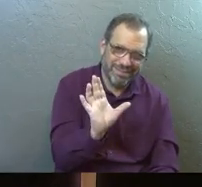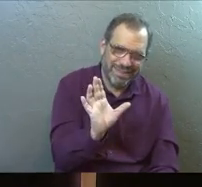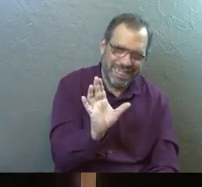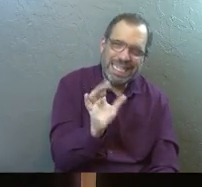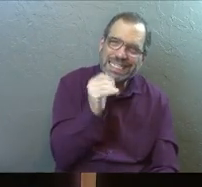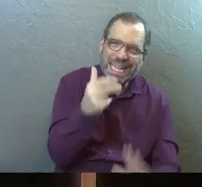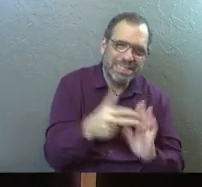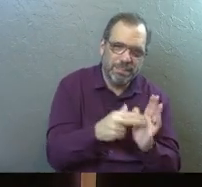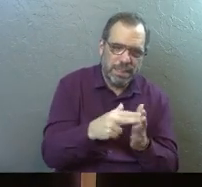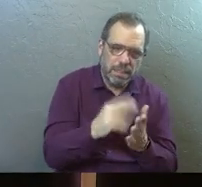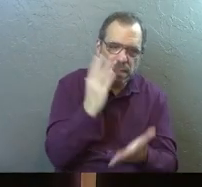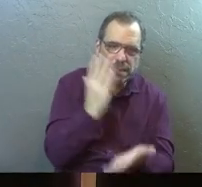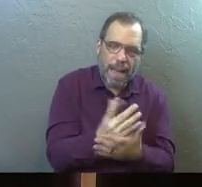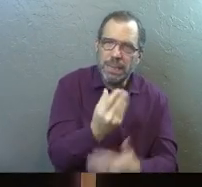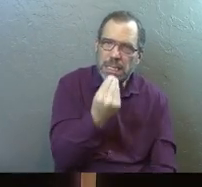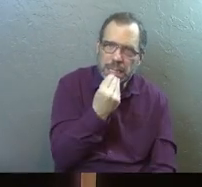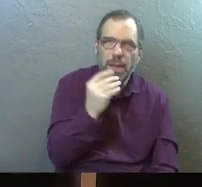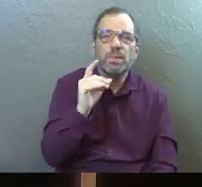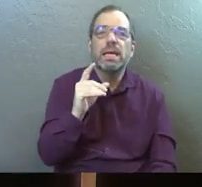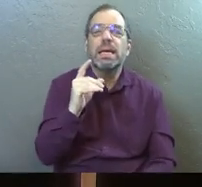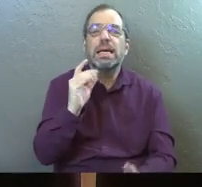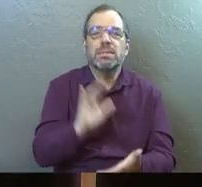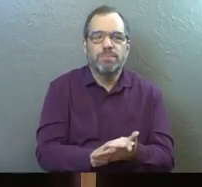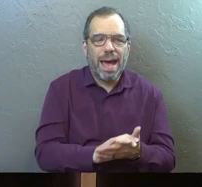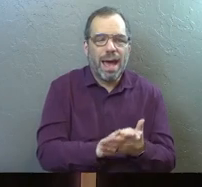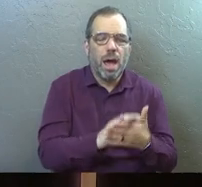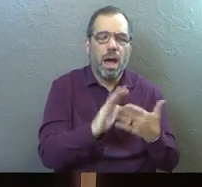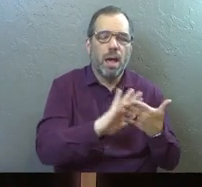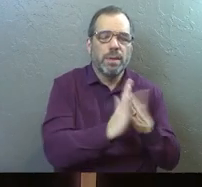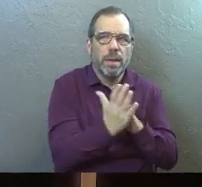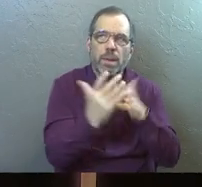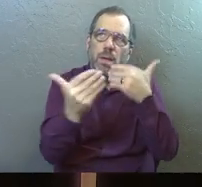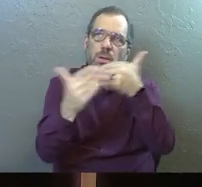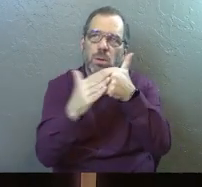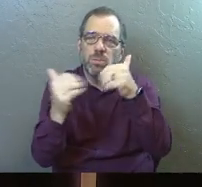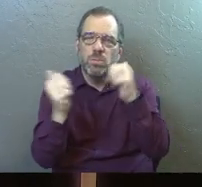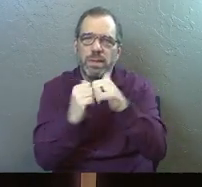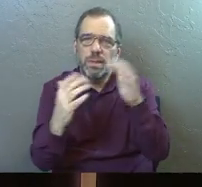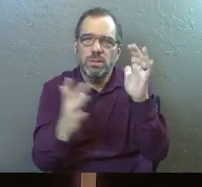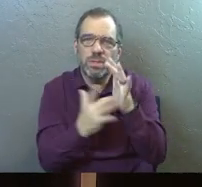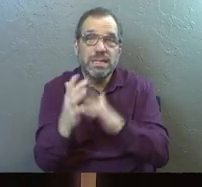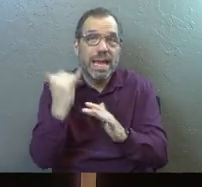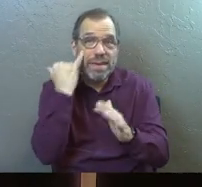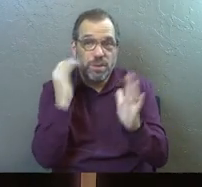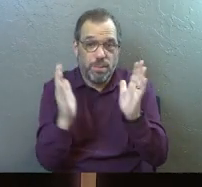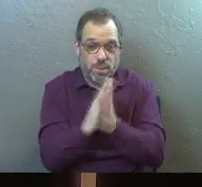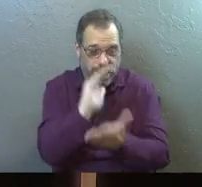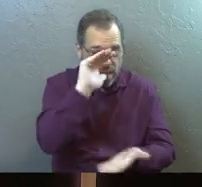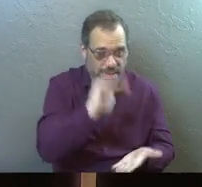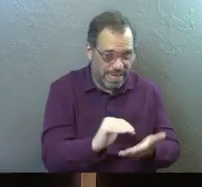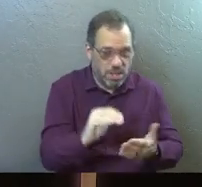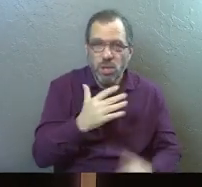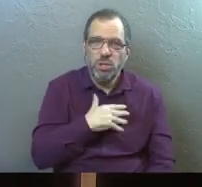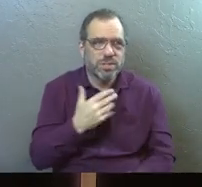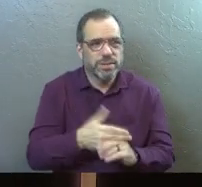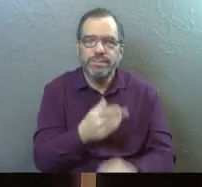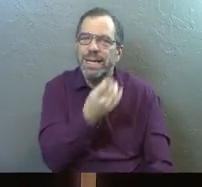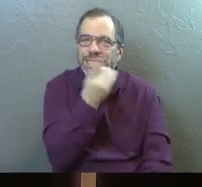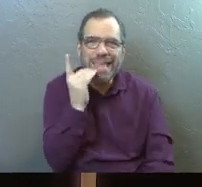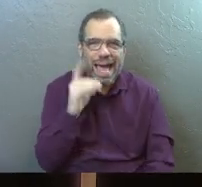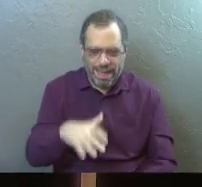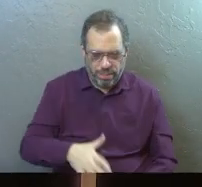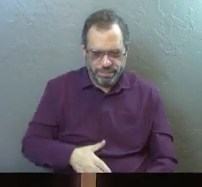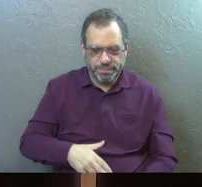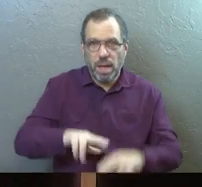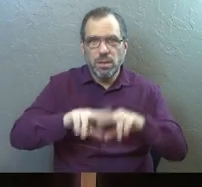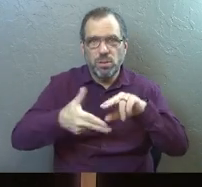It's not about not eating food. It's about being driven closer to Jesus. So if you're praying less, you're just dieting, and that's not what